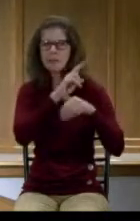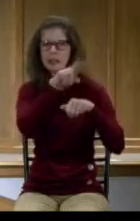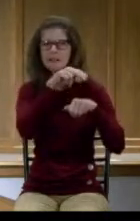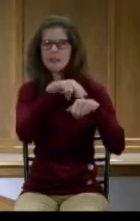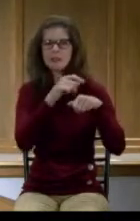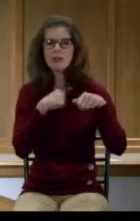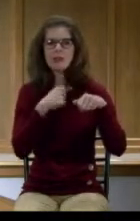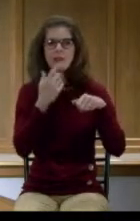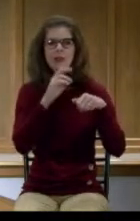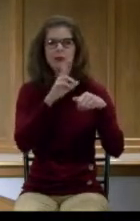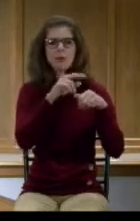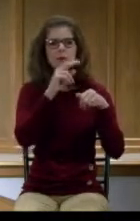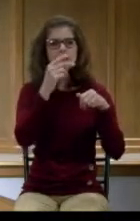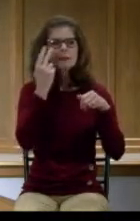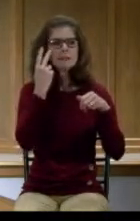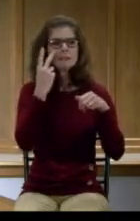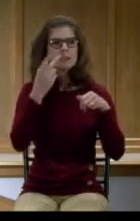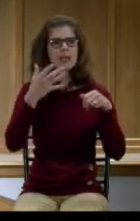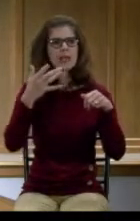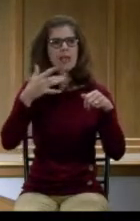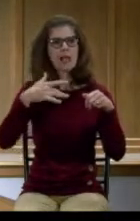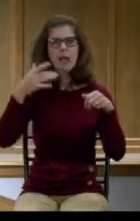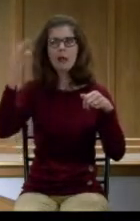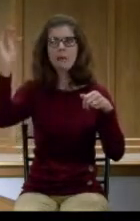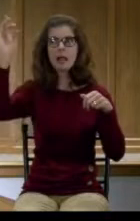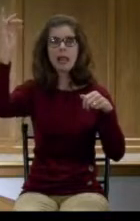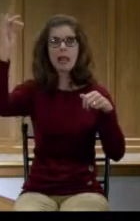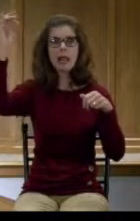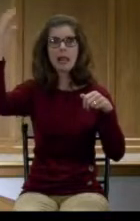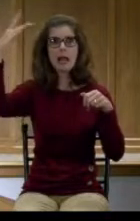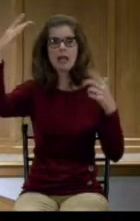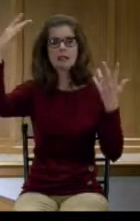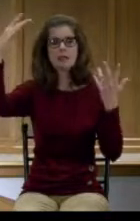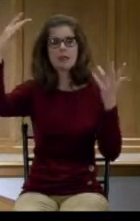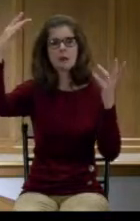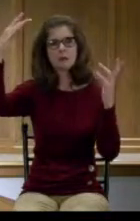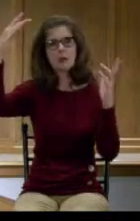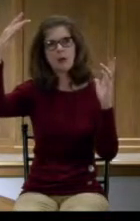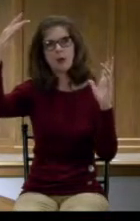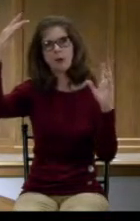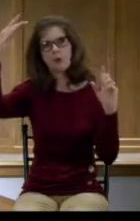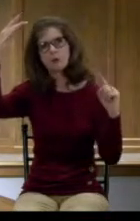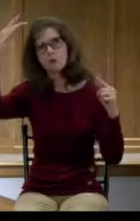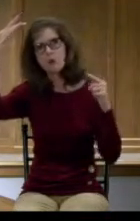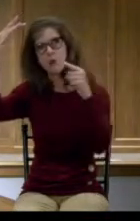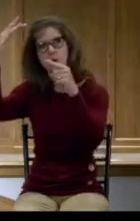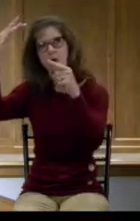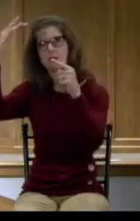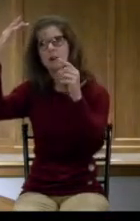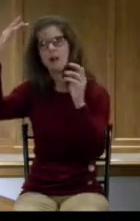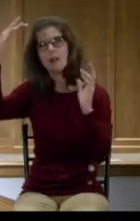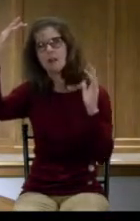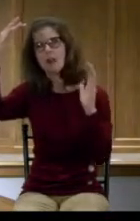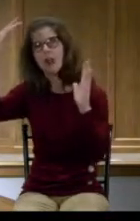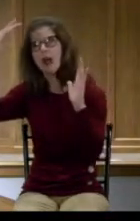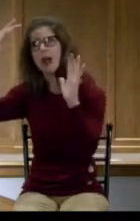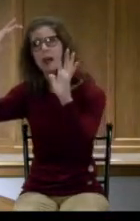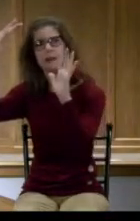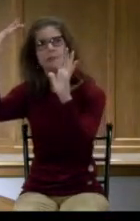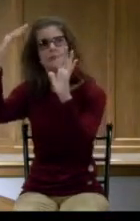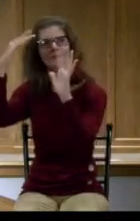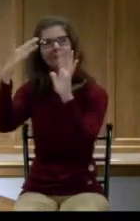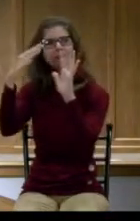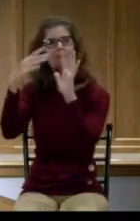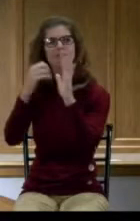the light. It's like trees knew that the way that they would become who they were supposed to be is to turn back. And so I